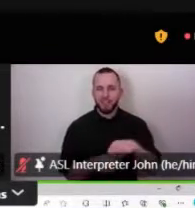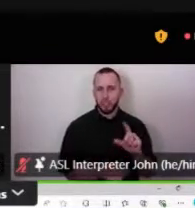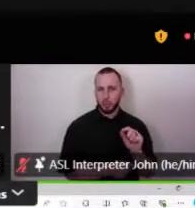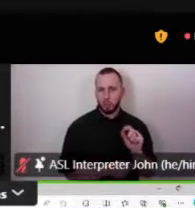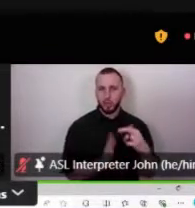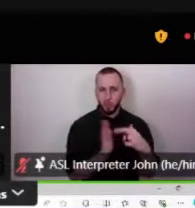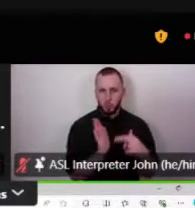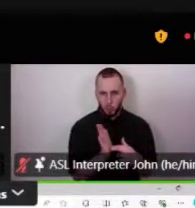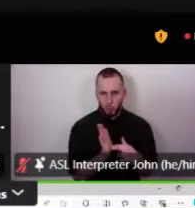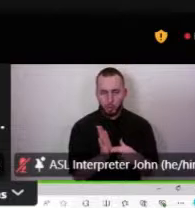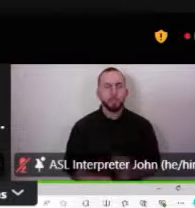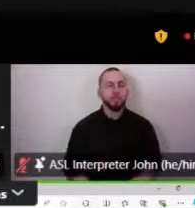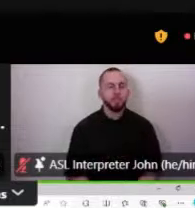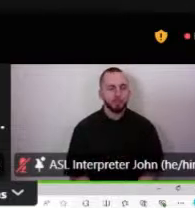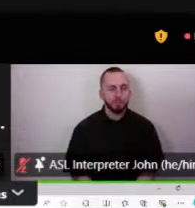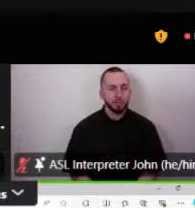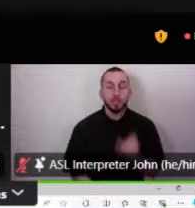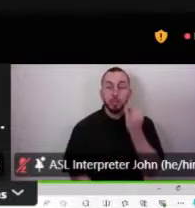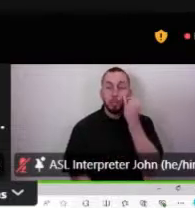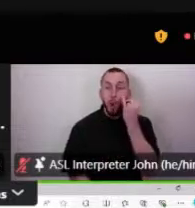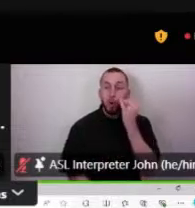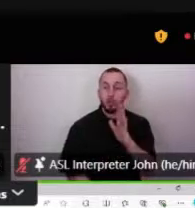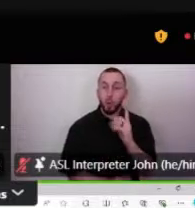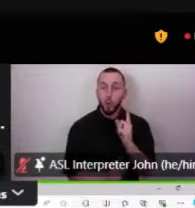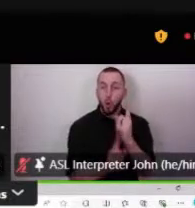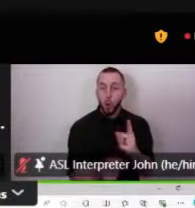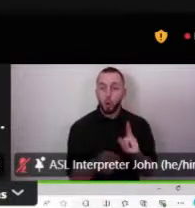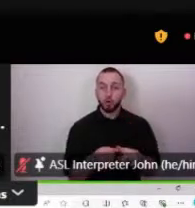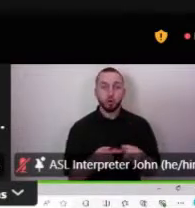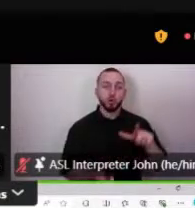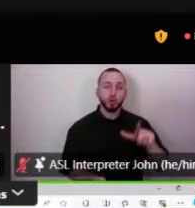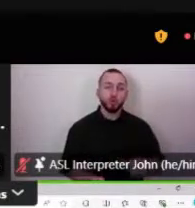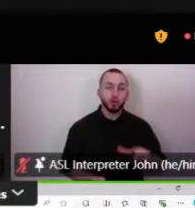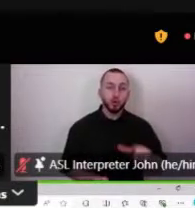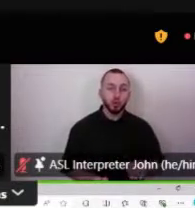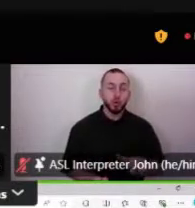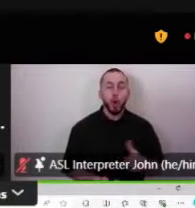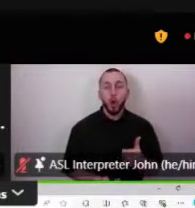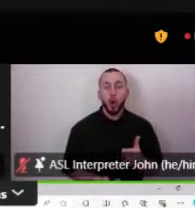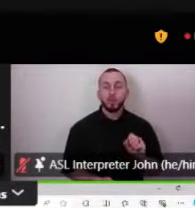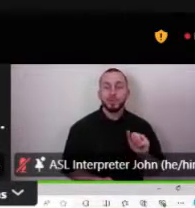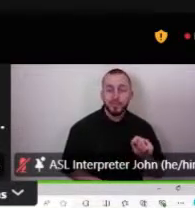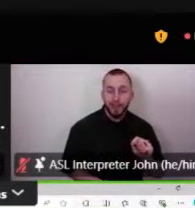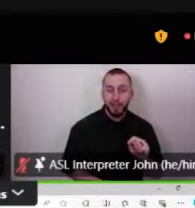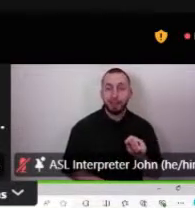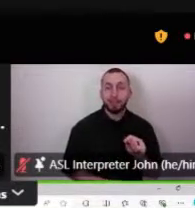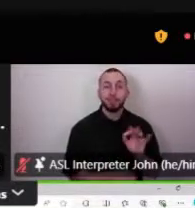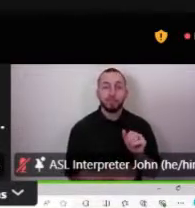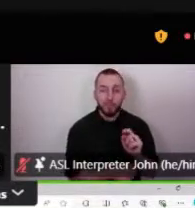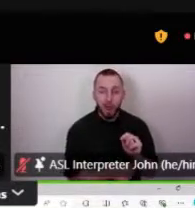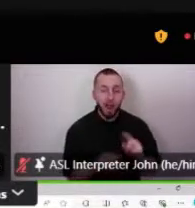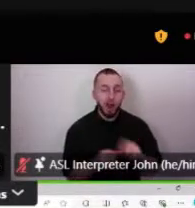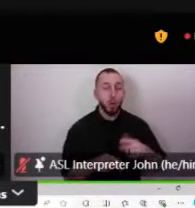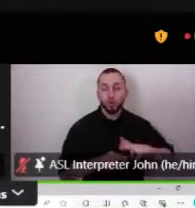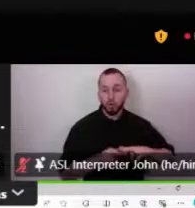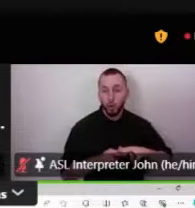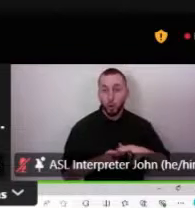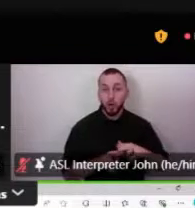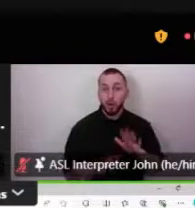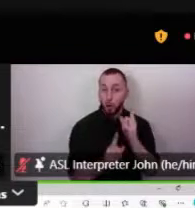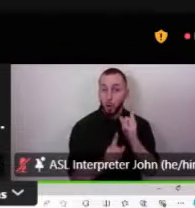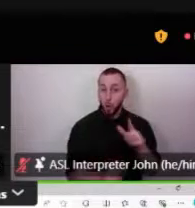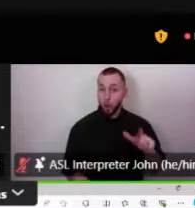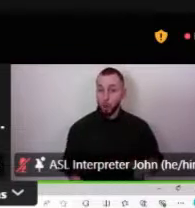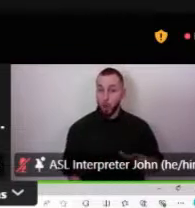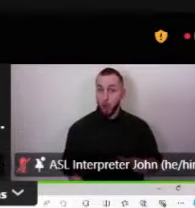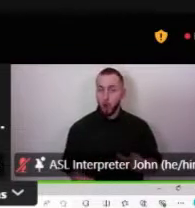if you're aiming to have a low in some nutrients, like your saturated fats or your sodium, try to find something